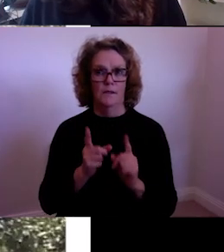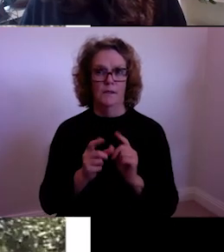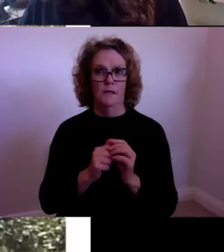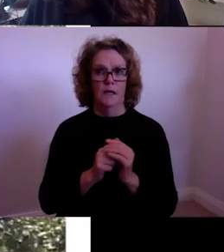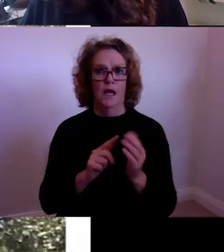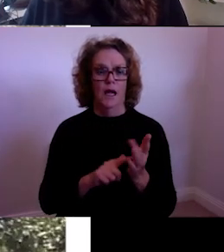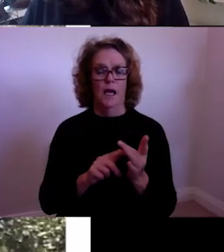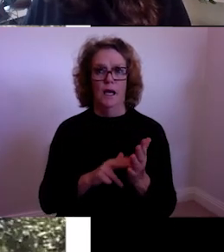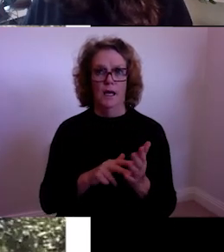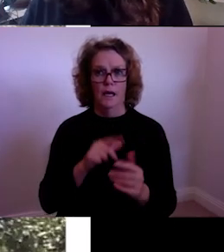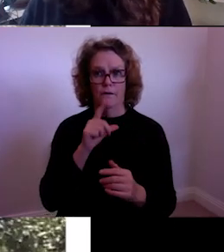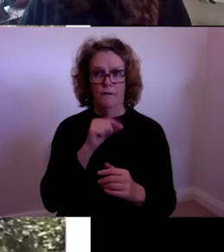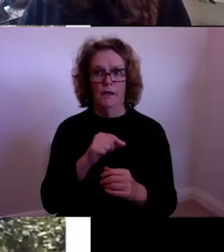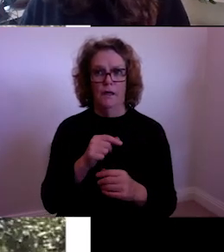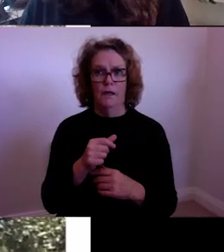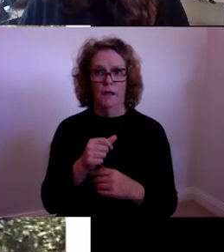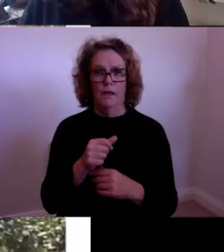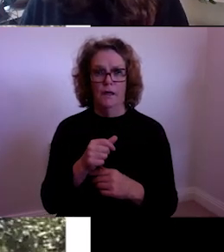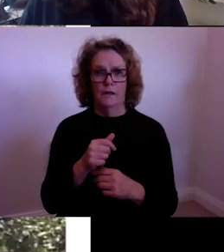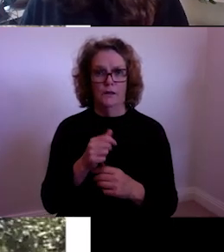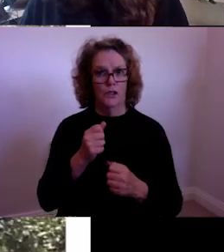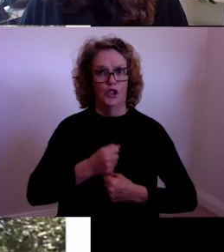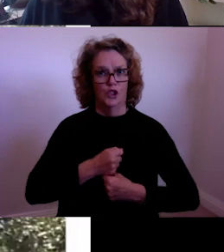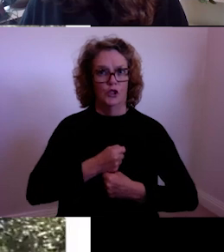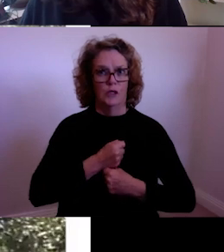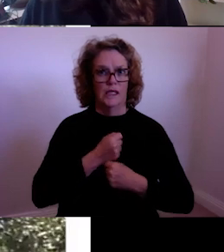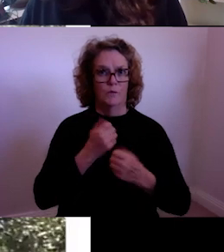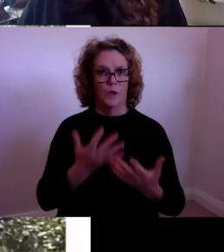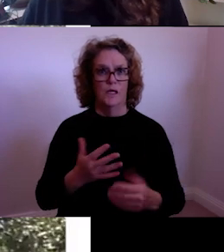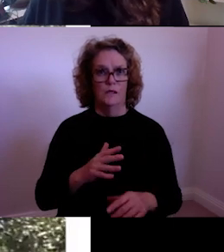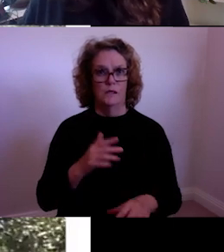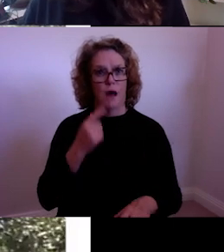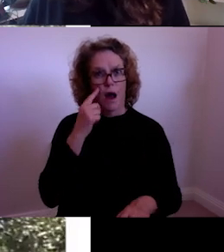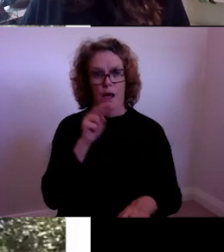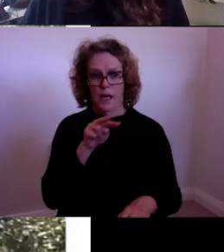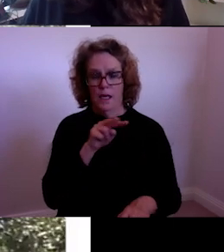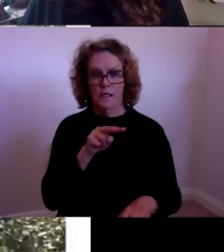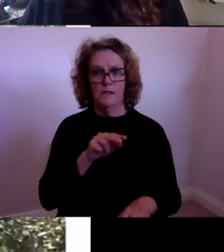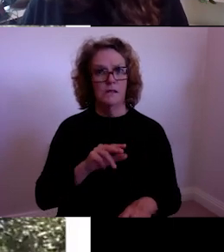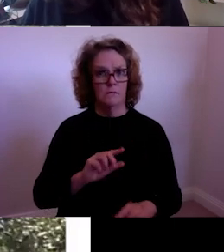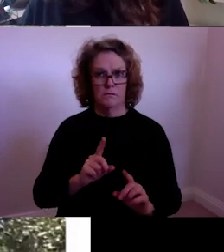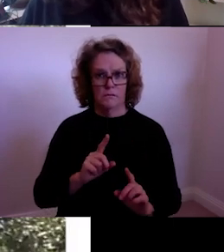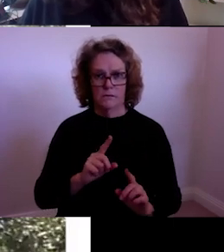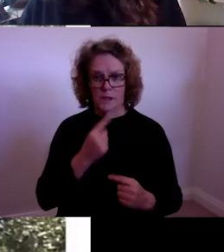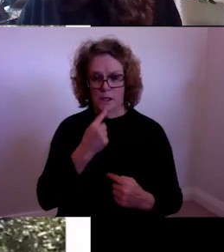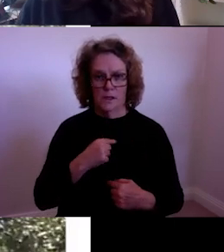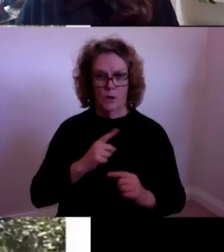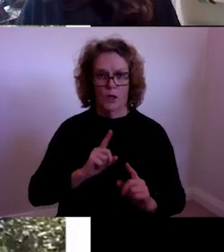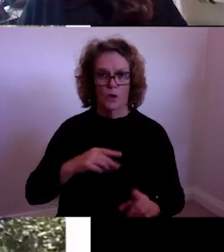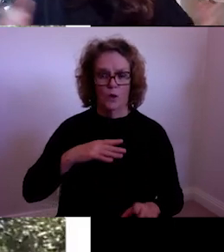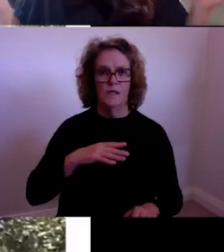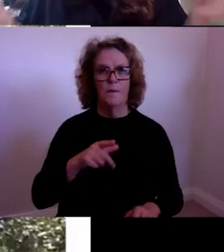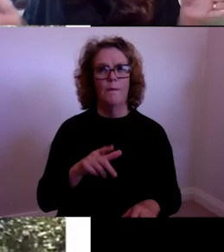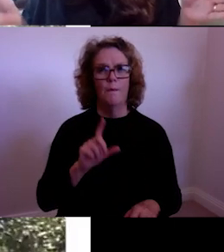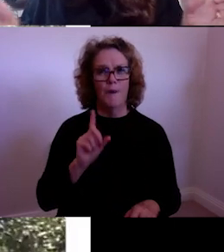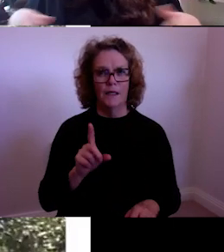been able to use it to express her needs. I do find the environments aren't always necessarily set up really well for it. The eye